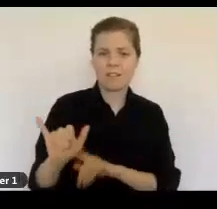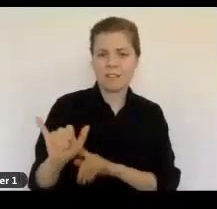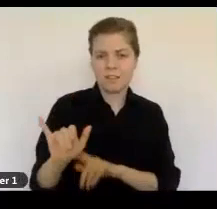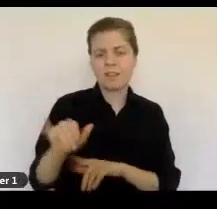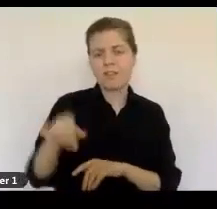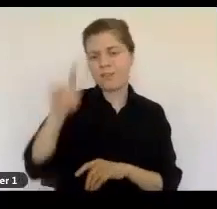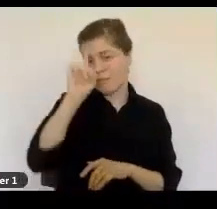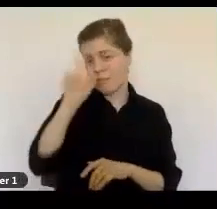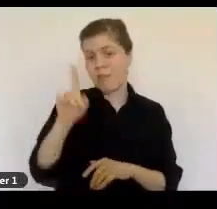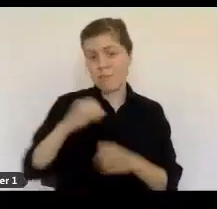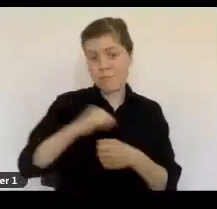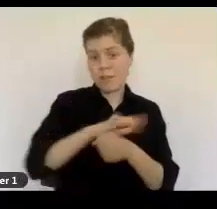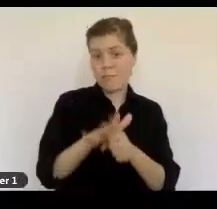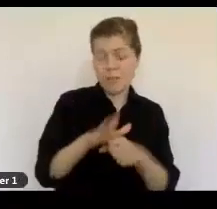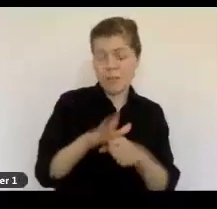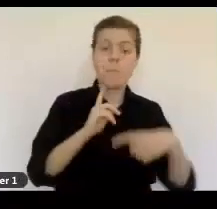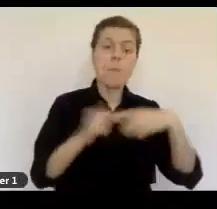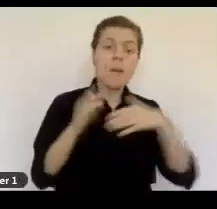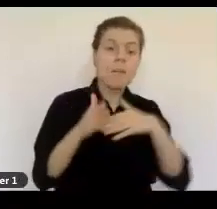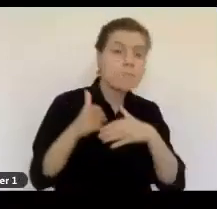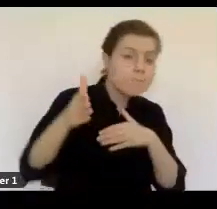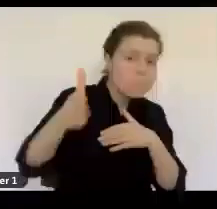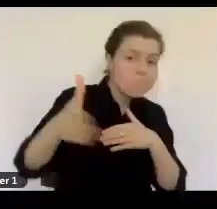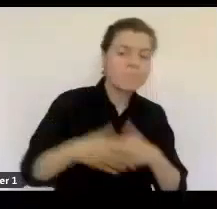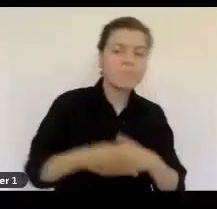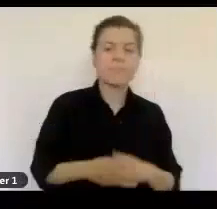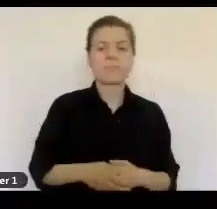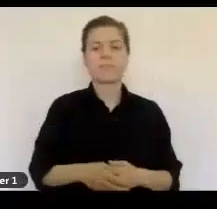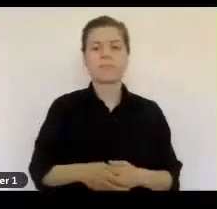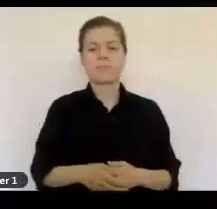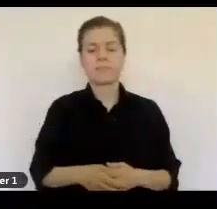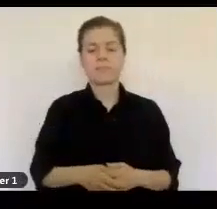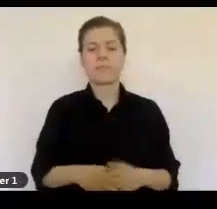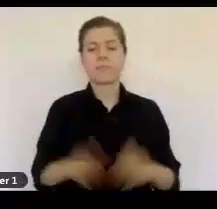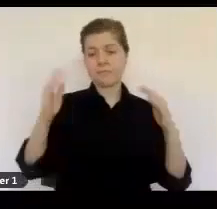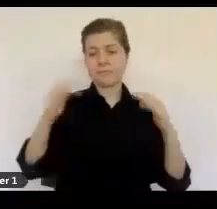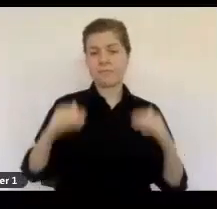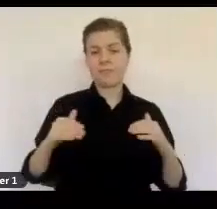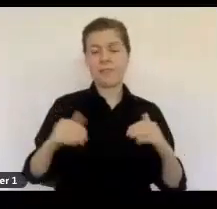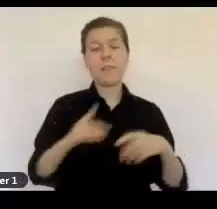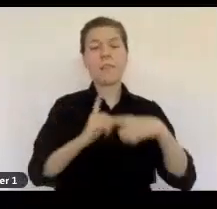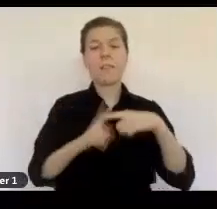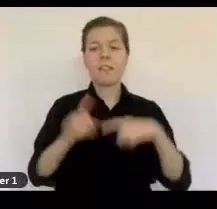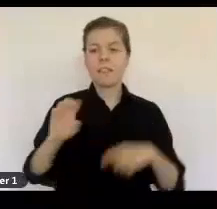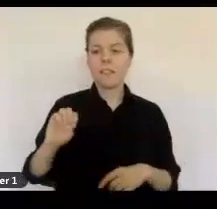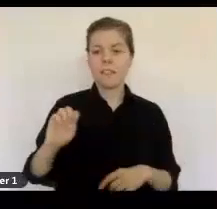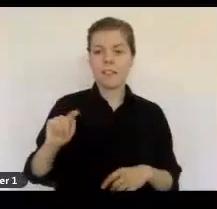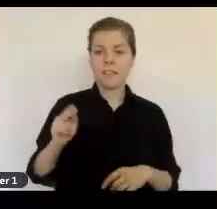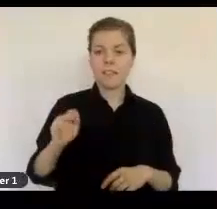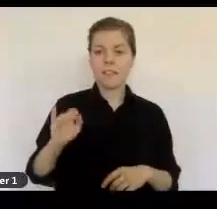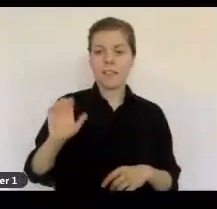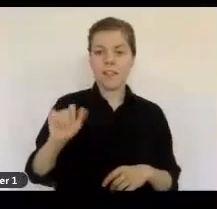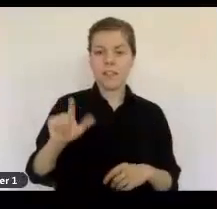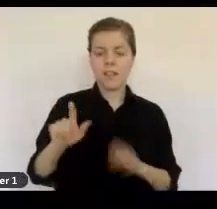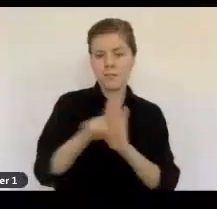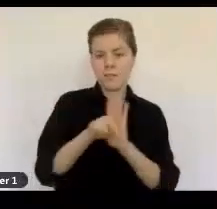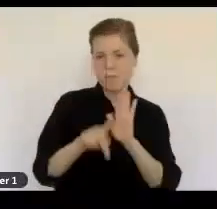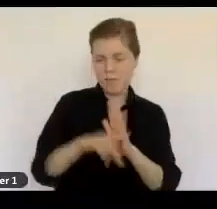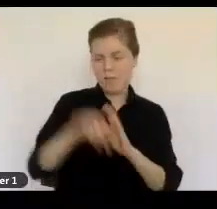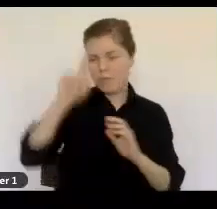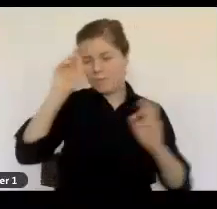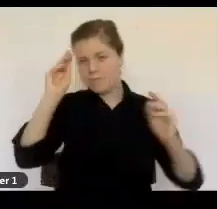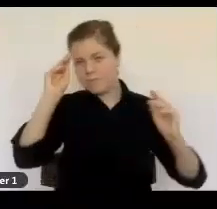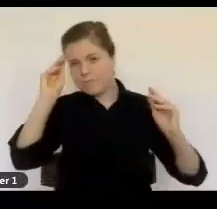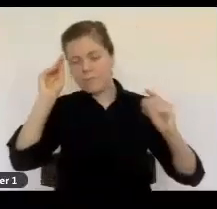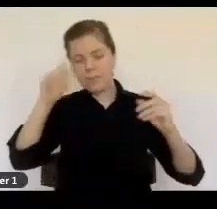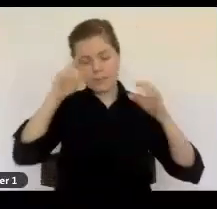really foundational to equity as we respond to the pandemic in real time and also beyond? And you'll talk a bit about